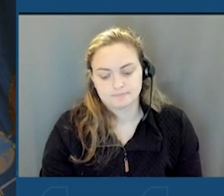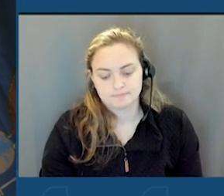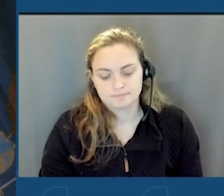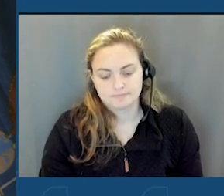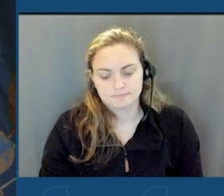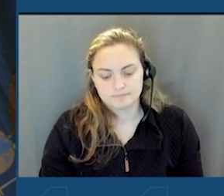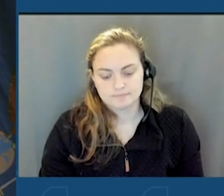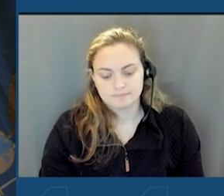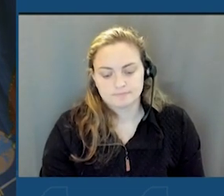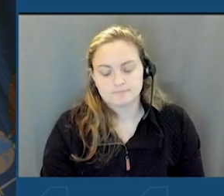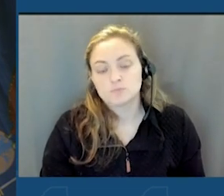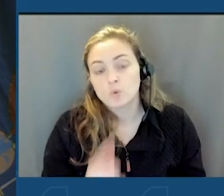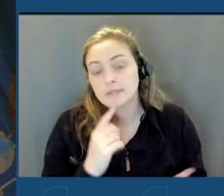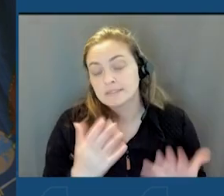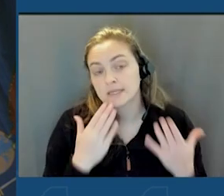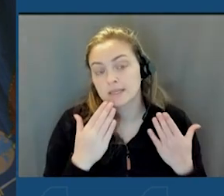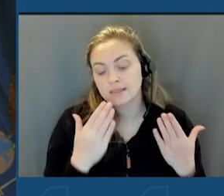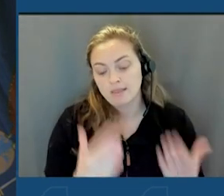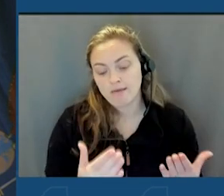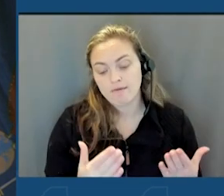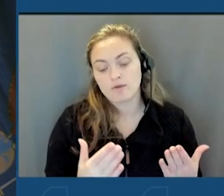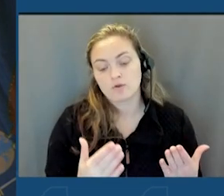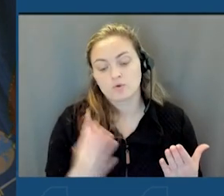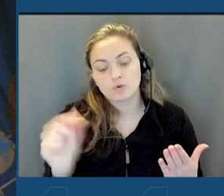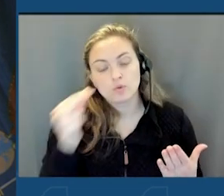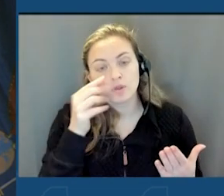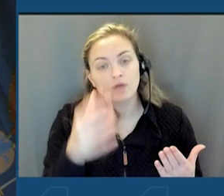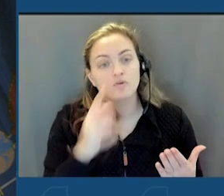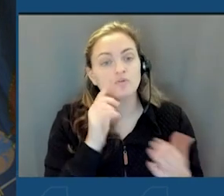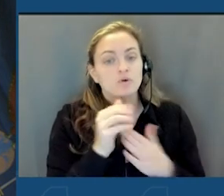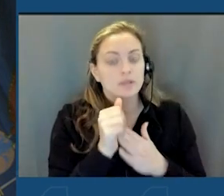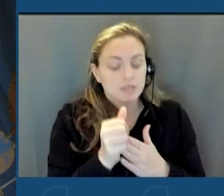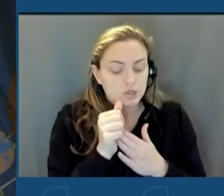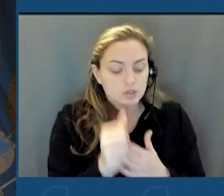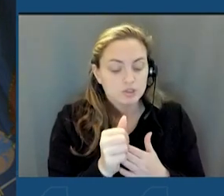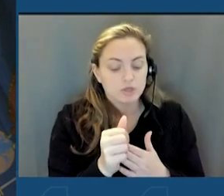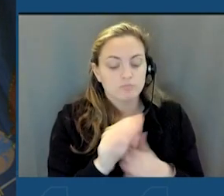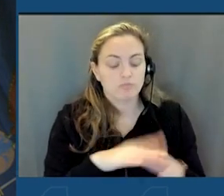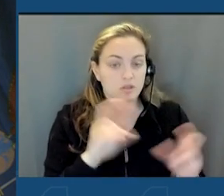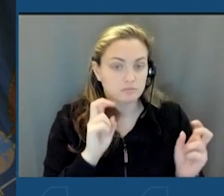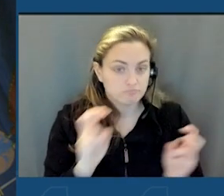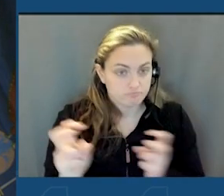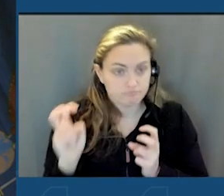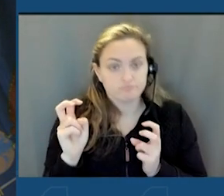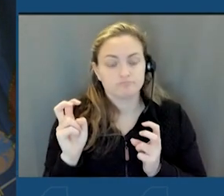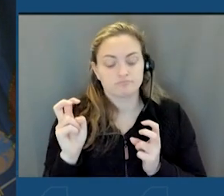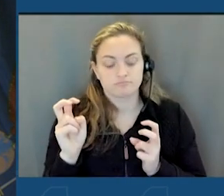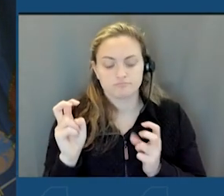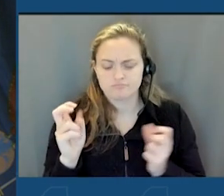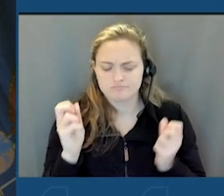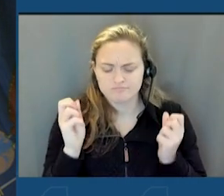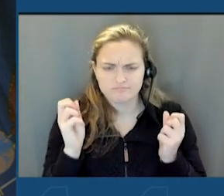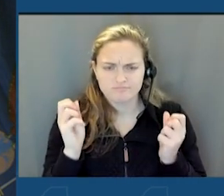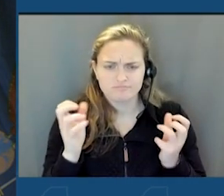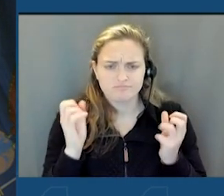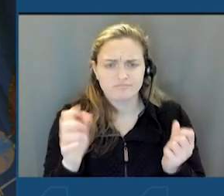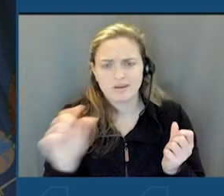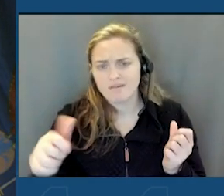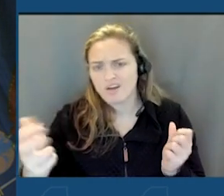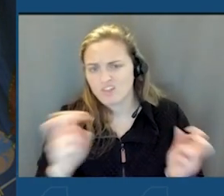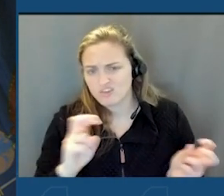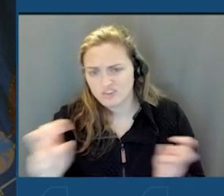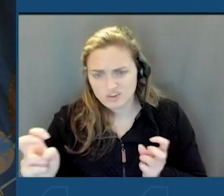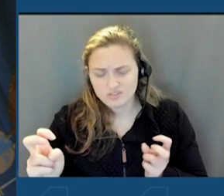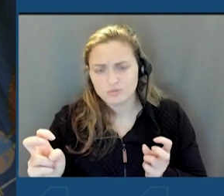And I want to thank the governor for her leadership on this issue, as she has done on so many other issues,